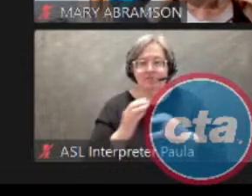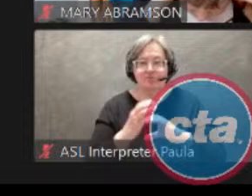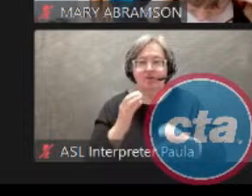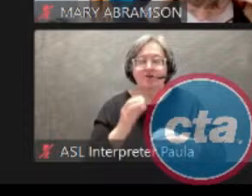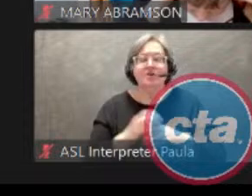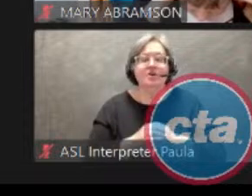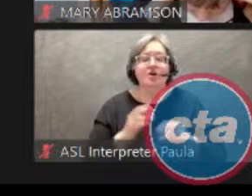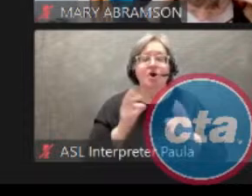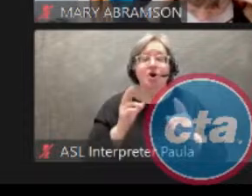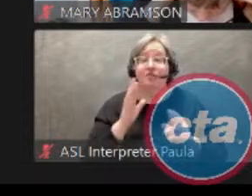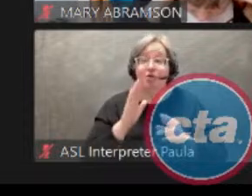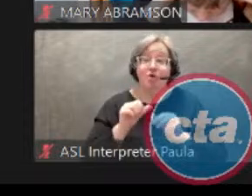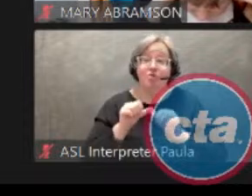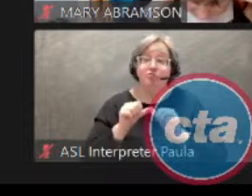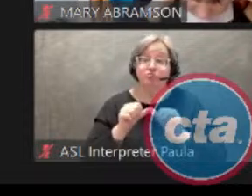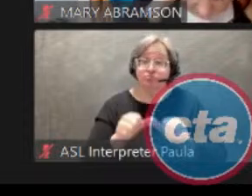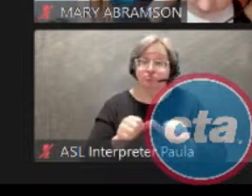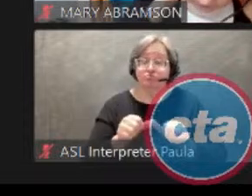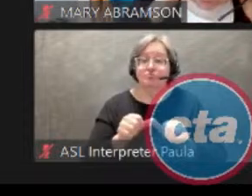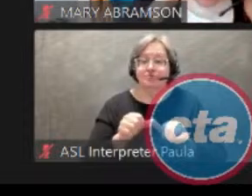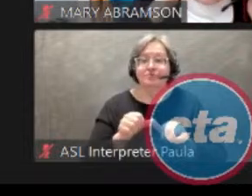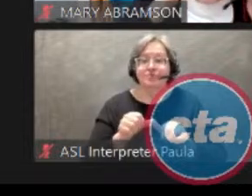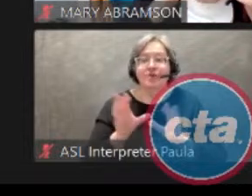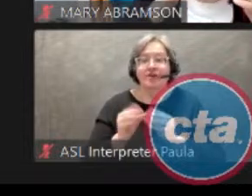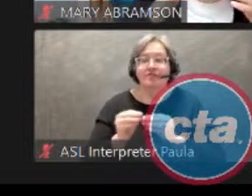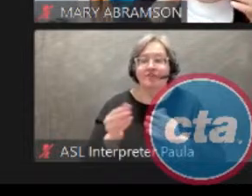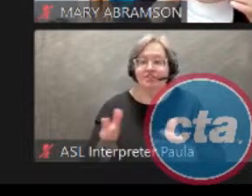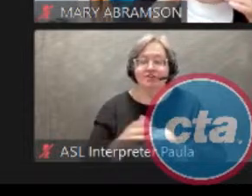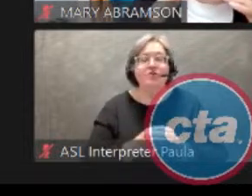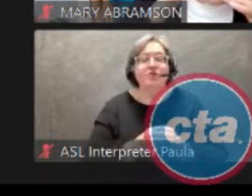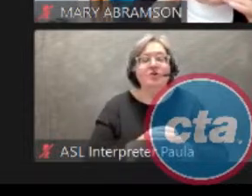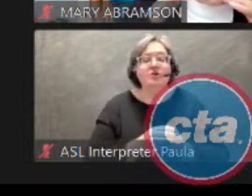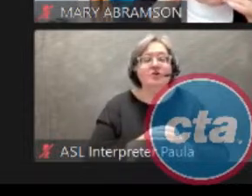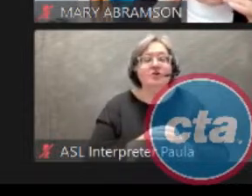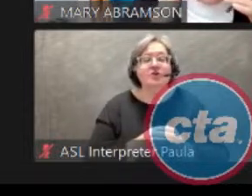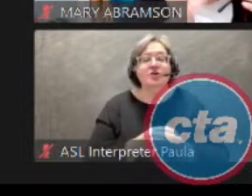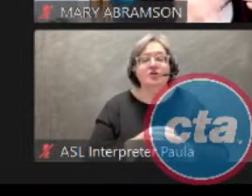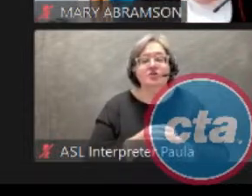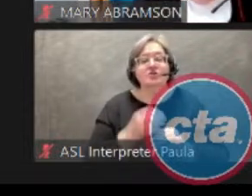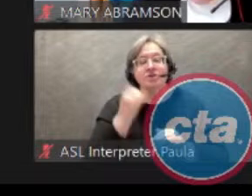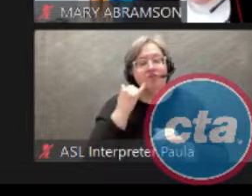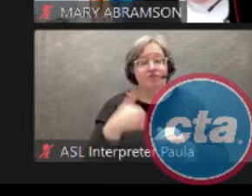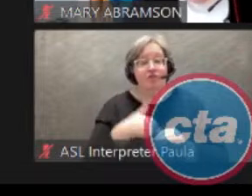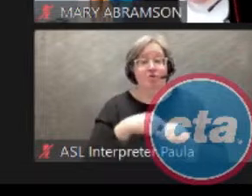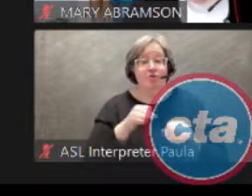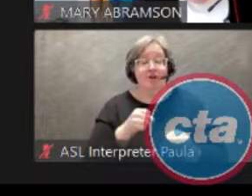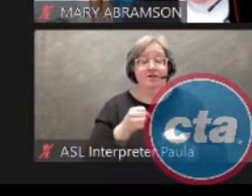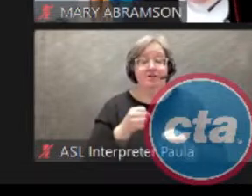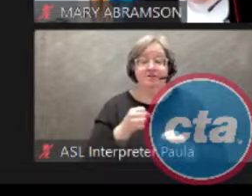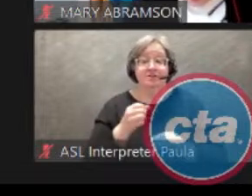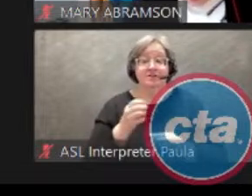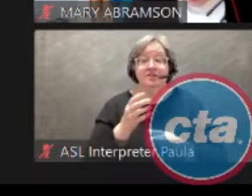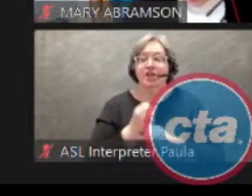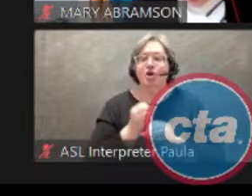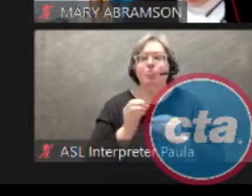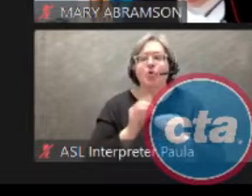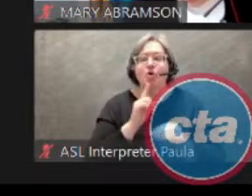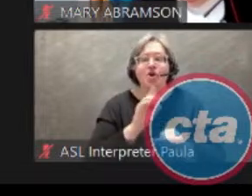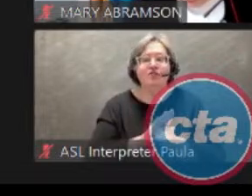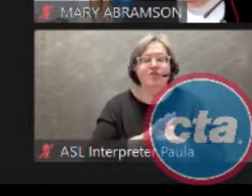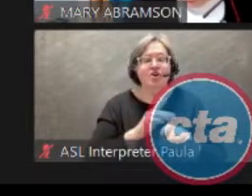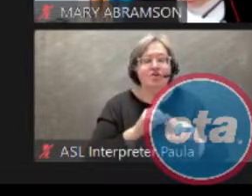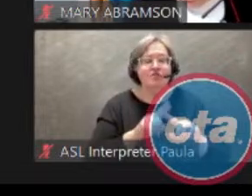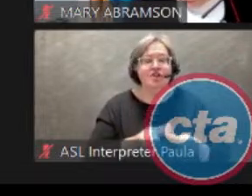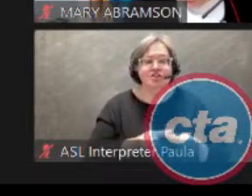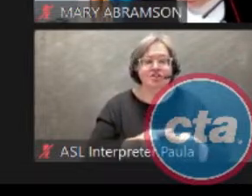legacy for Chicago after the convention if we can make an impact and get some firmer commitments from these